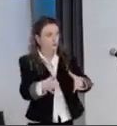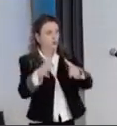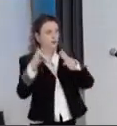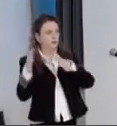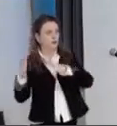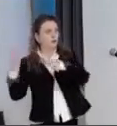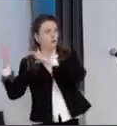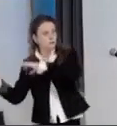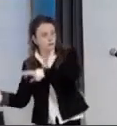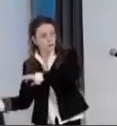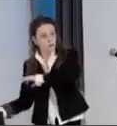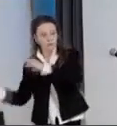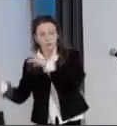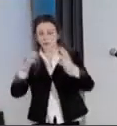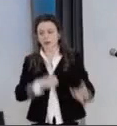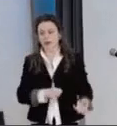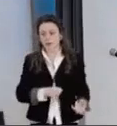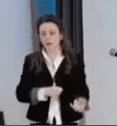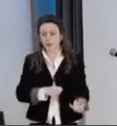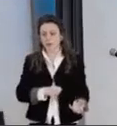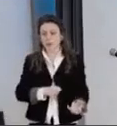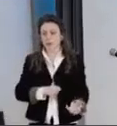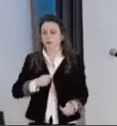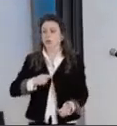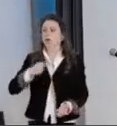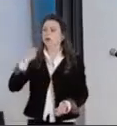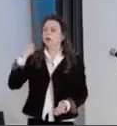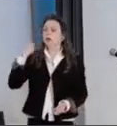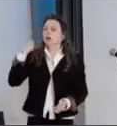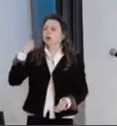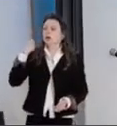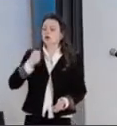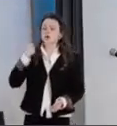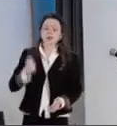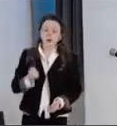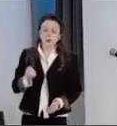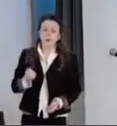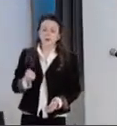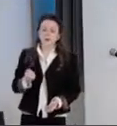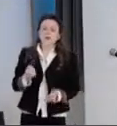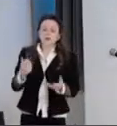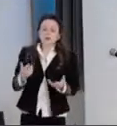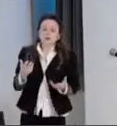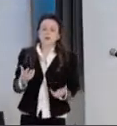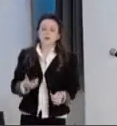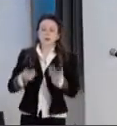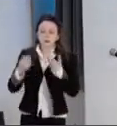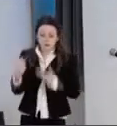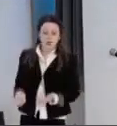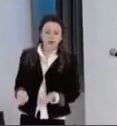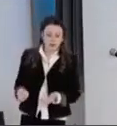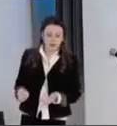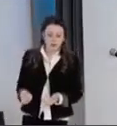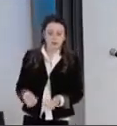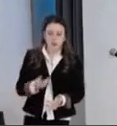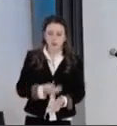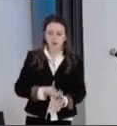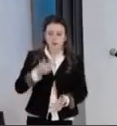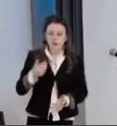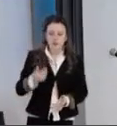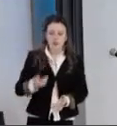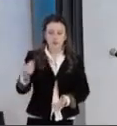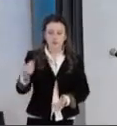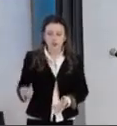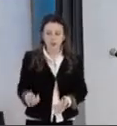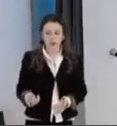to convey this contrast between beauty and grotesque. So contrast angle, it seems to me that in this case, the